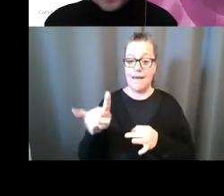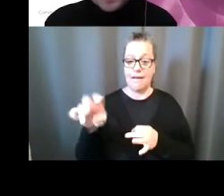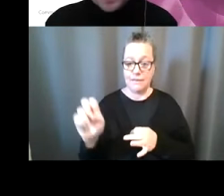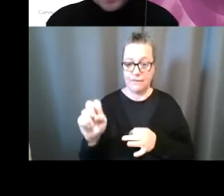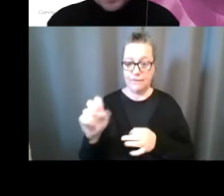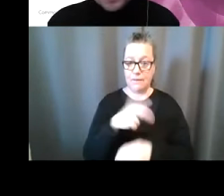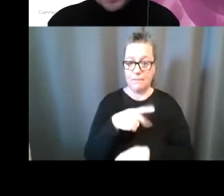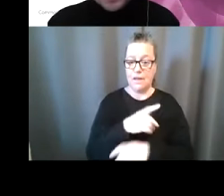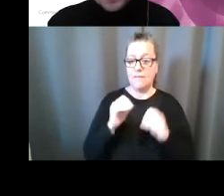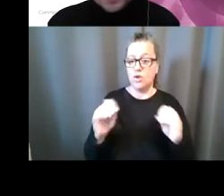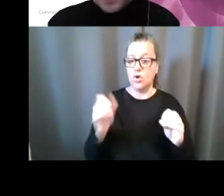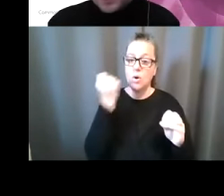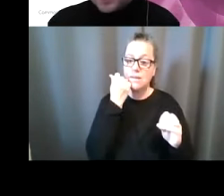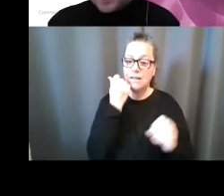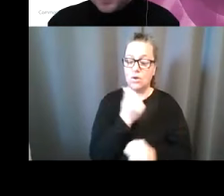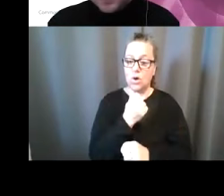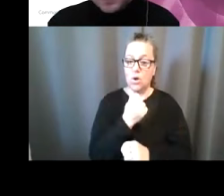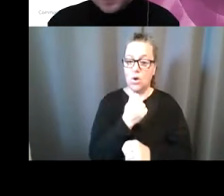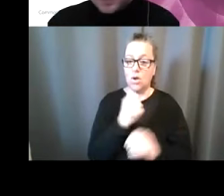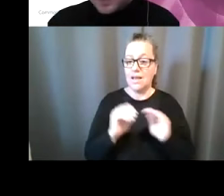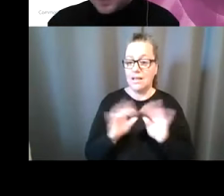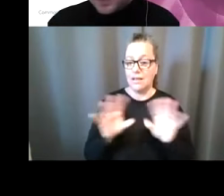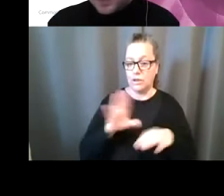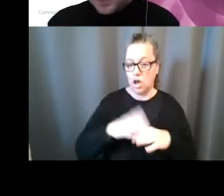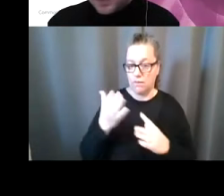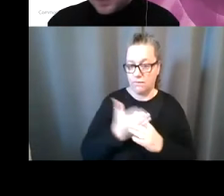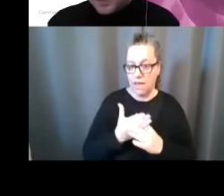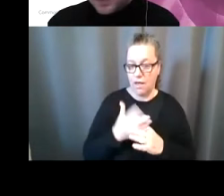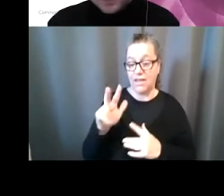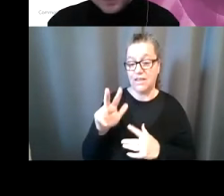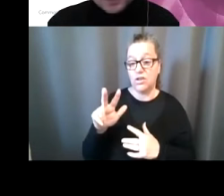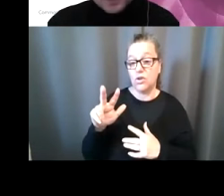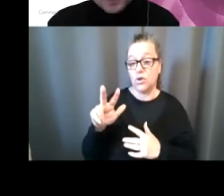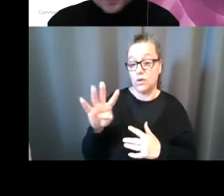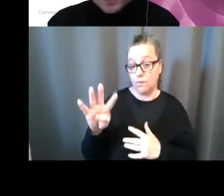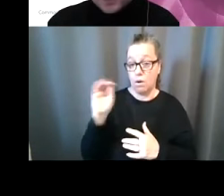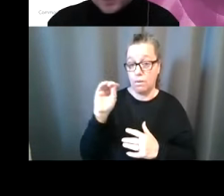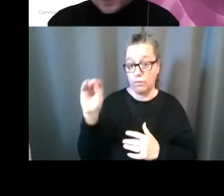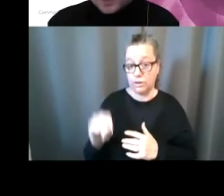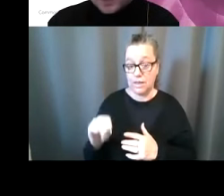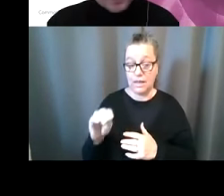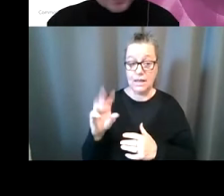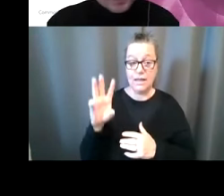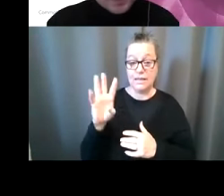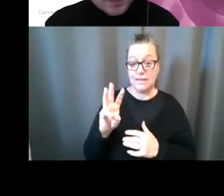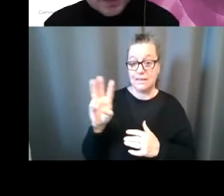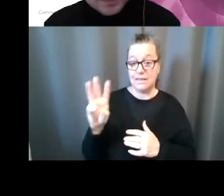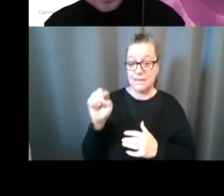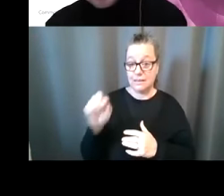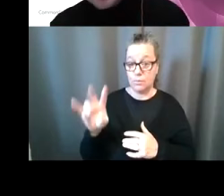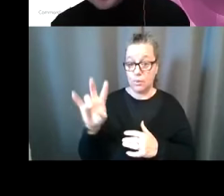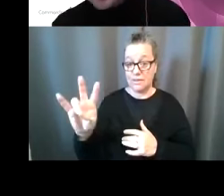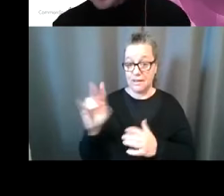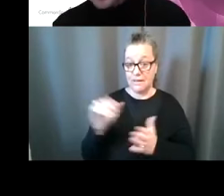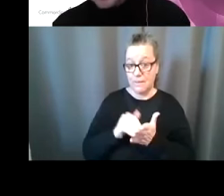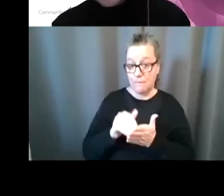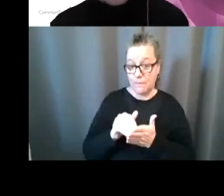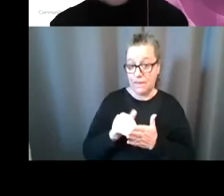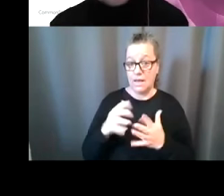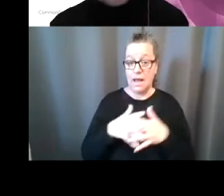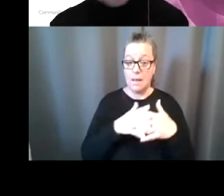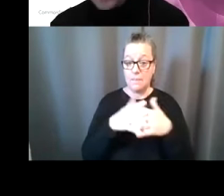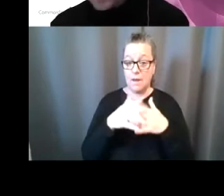no dental insurance, have no dental clearance on file, which is 34% of our patient list. 66.7 million Americans don't have dental